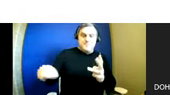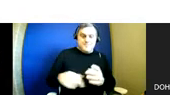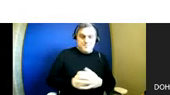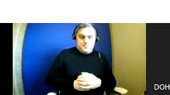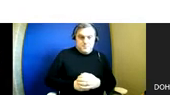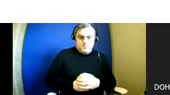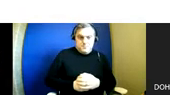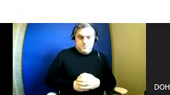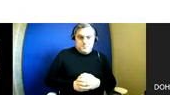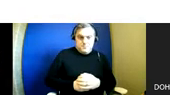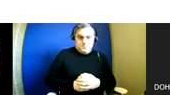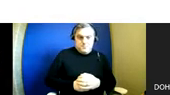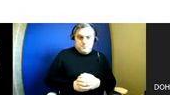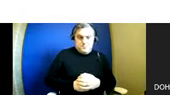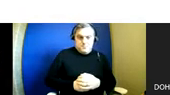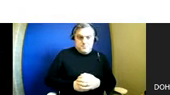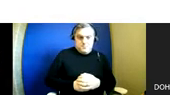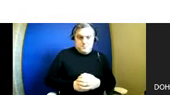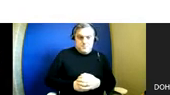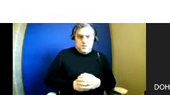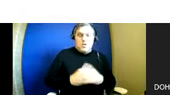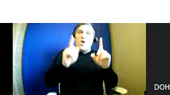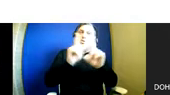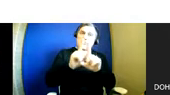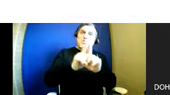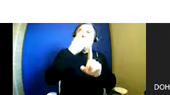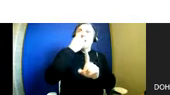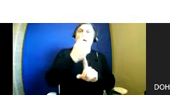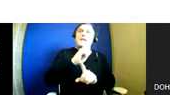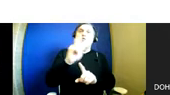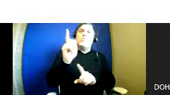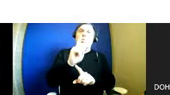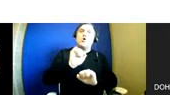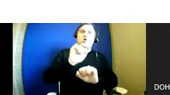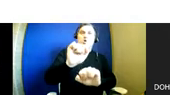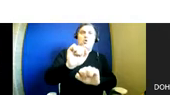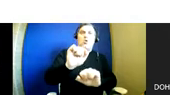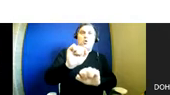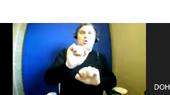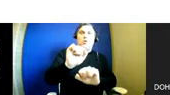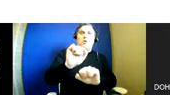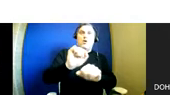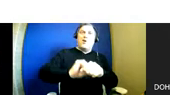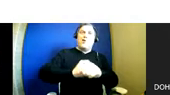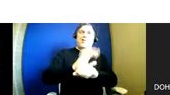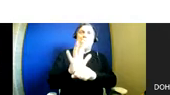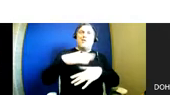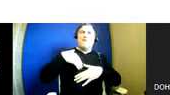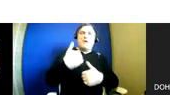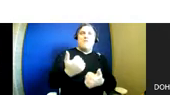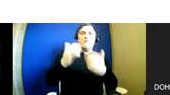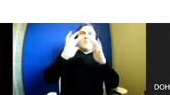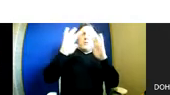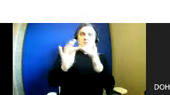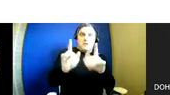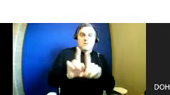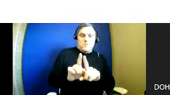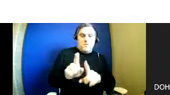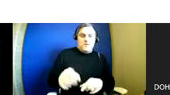And I'll come back in a few minutes, because the other thing that we can refer into is the Your COVID Recovery site. So we'll talk about that in a little bit more